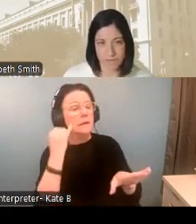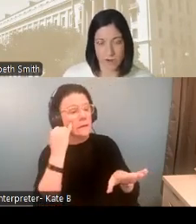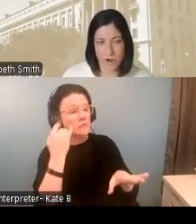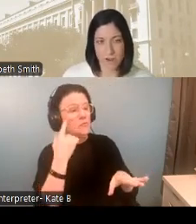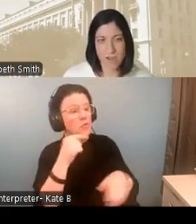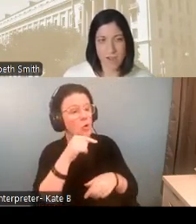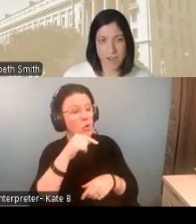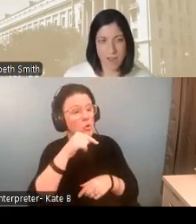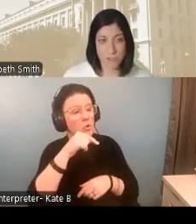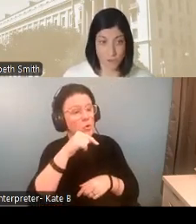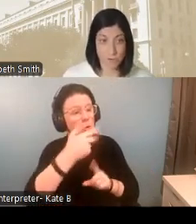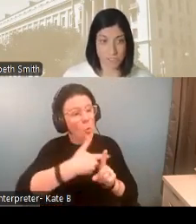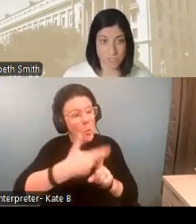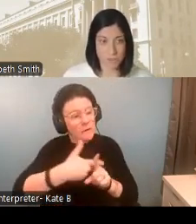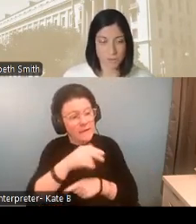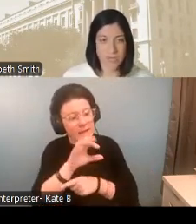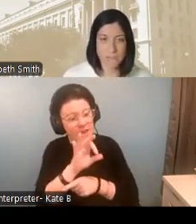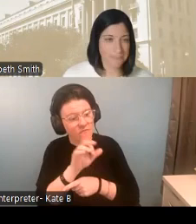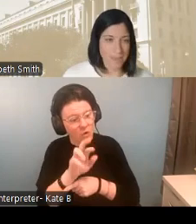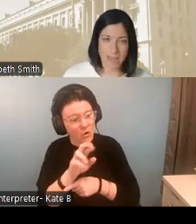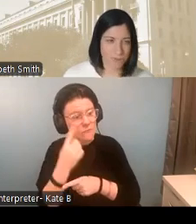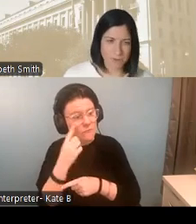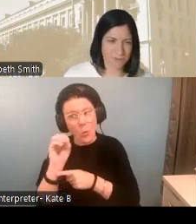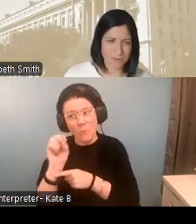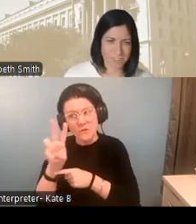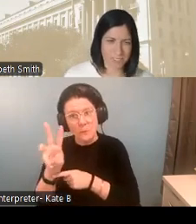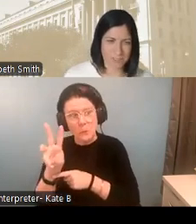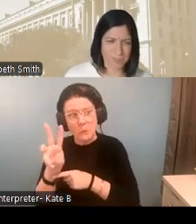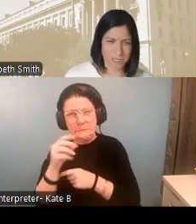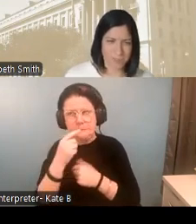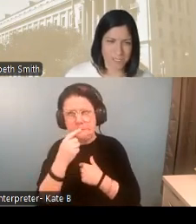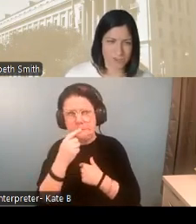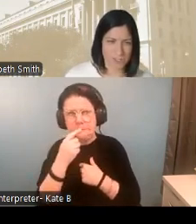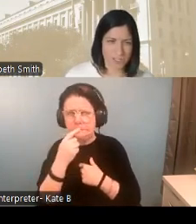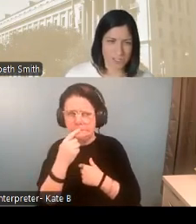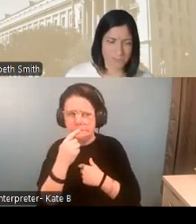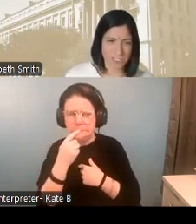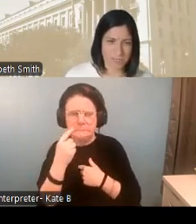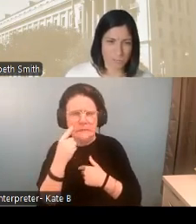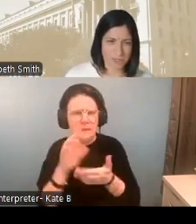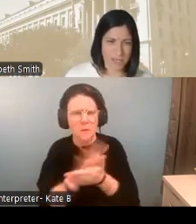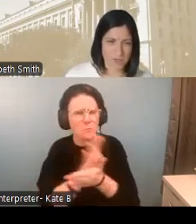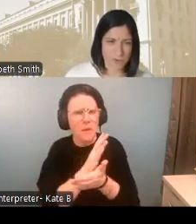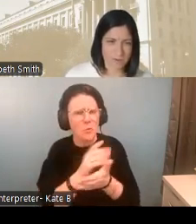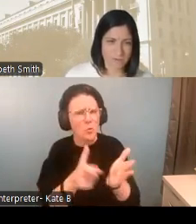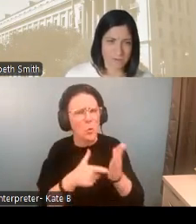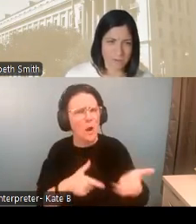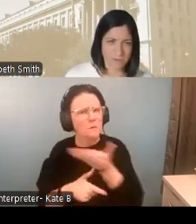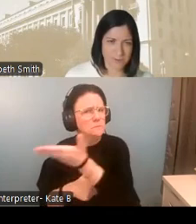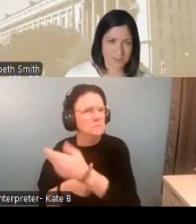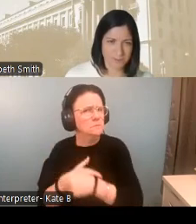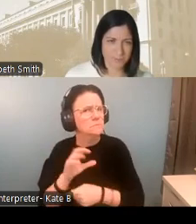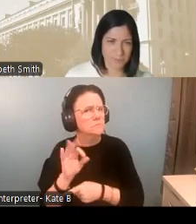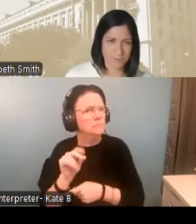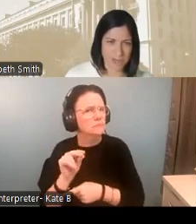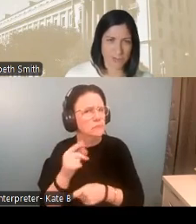quarterly FFR to OVW, I do not believe there is any supporting documentation that needs to be submitted with the actual FFR, right,